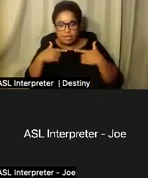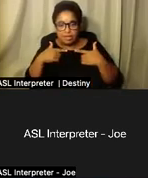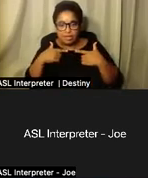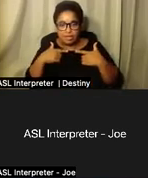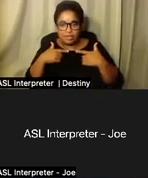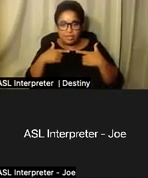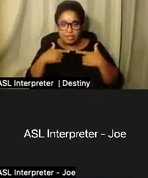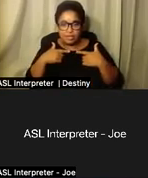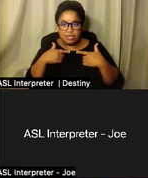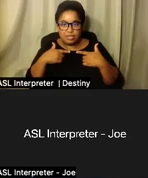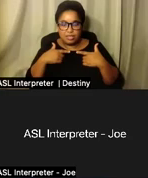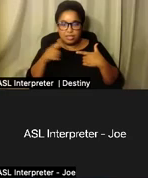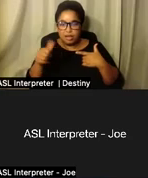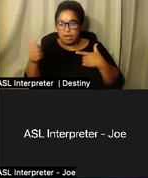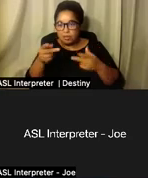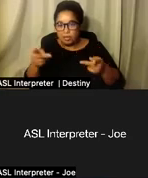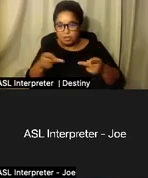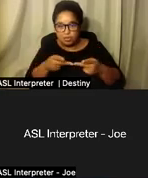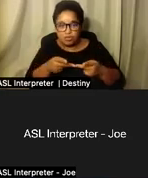of in other places where